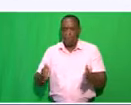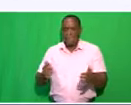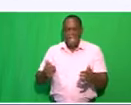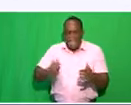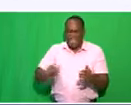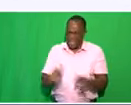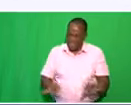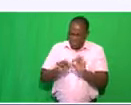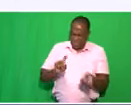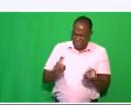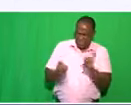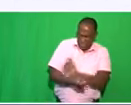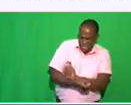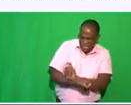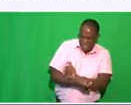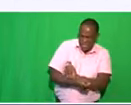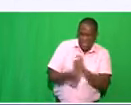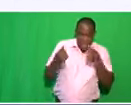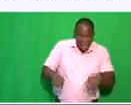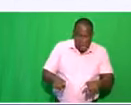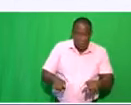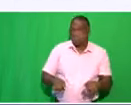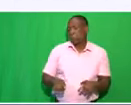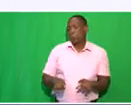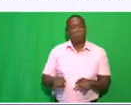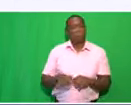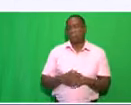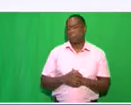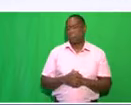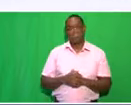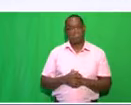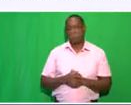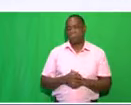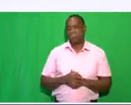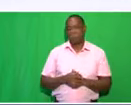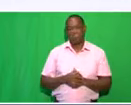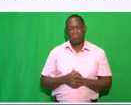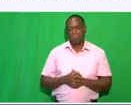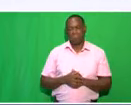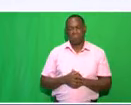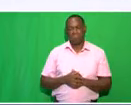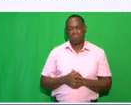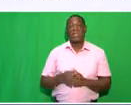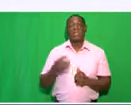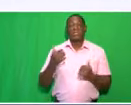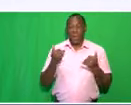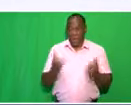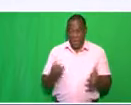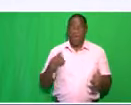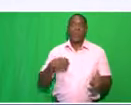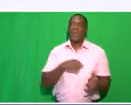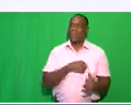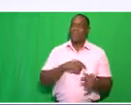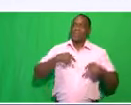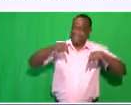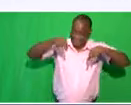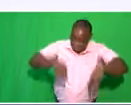or result coming out of all of those concerns. So we are hoping that on this